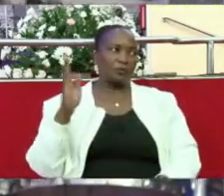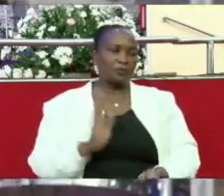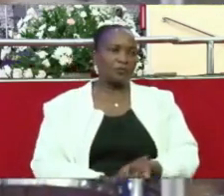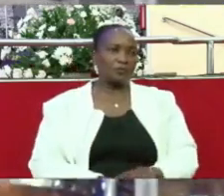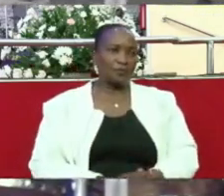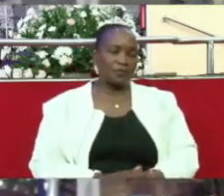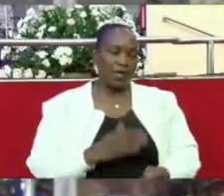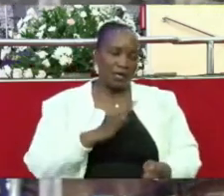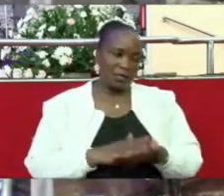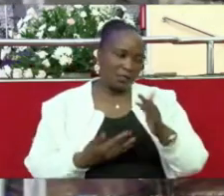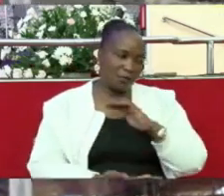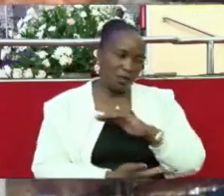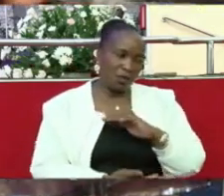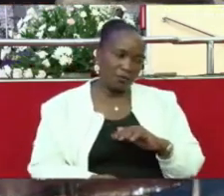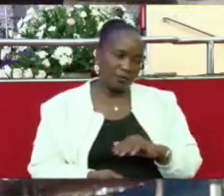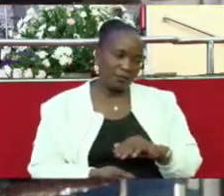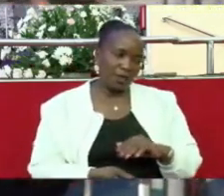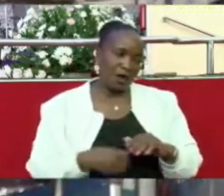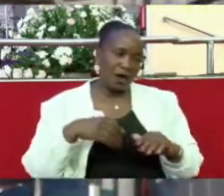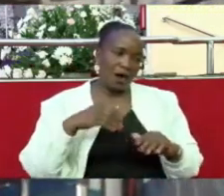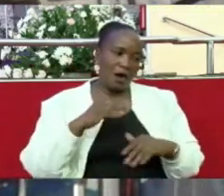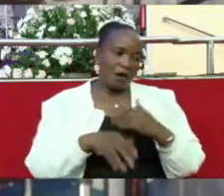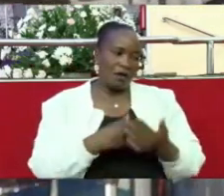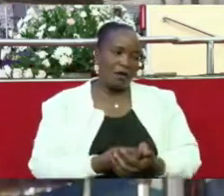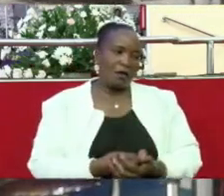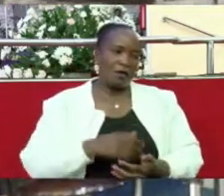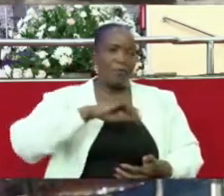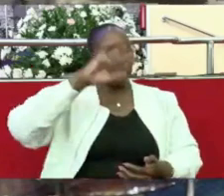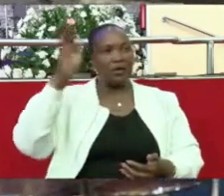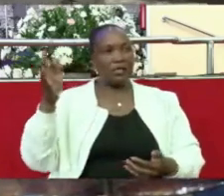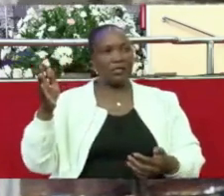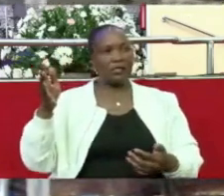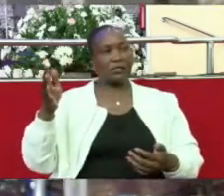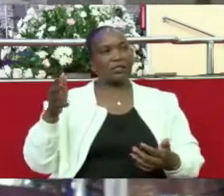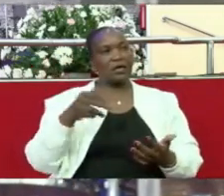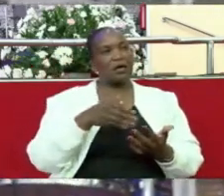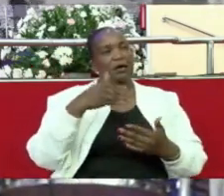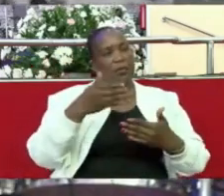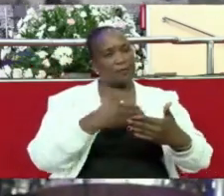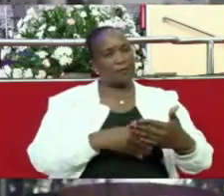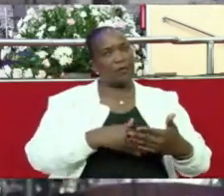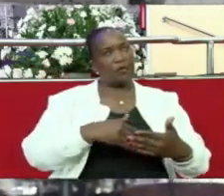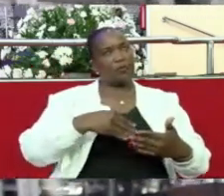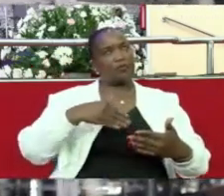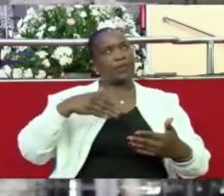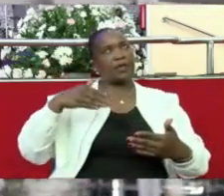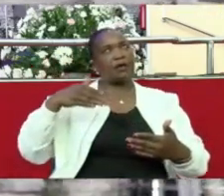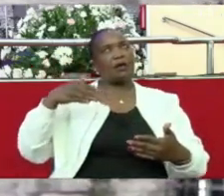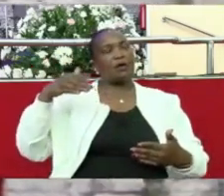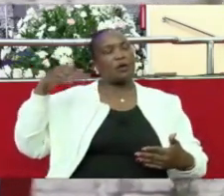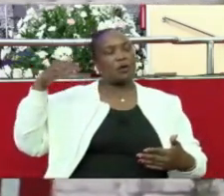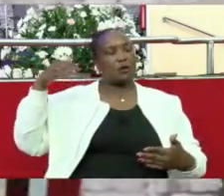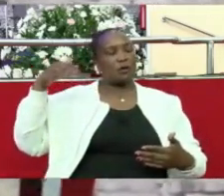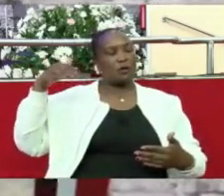every mountain that stands before your people, every power of darkness that hovers before